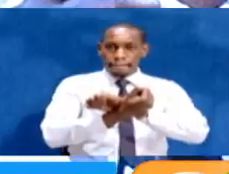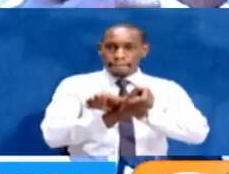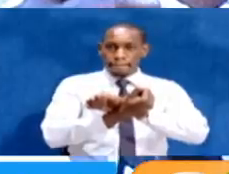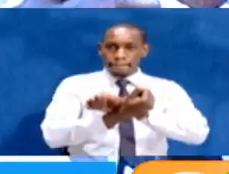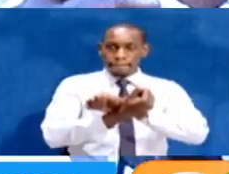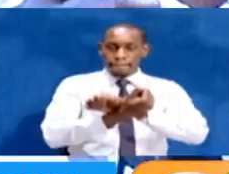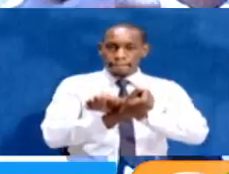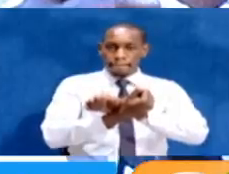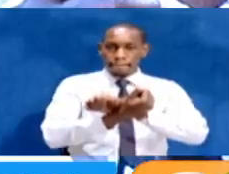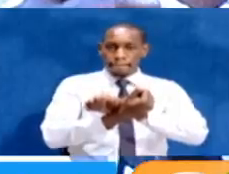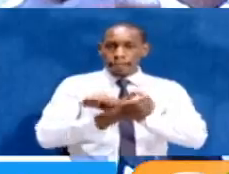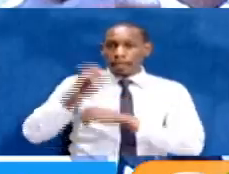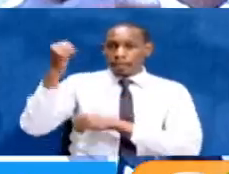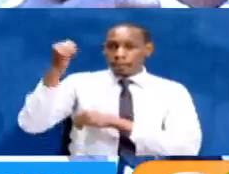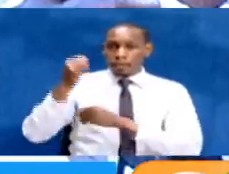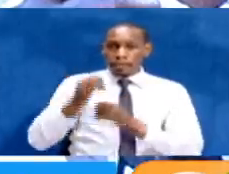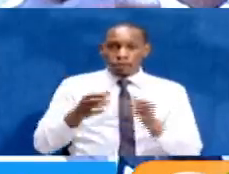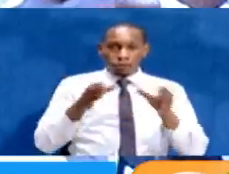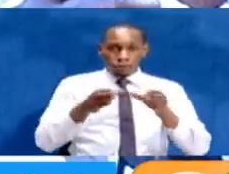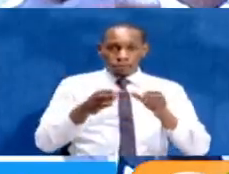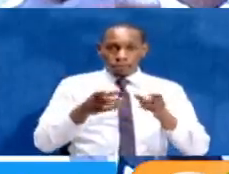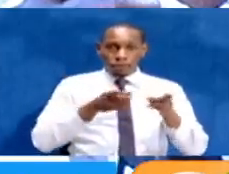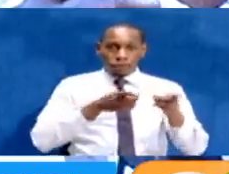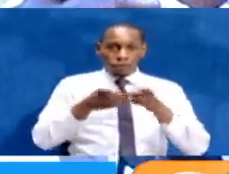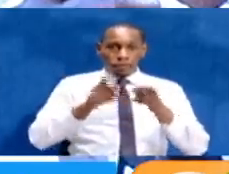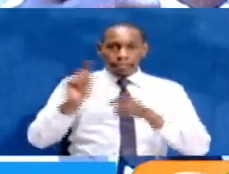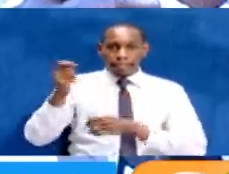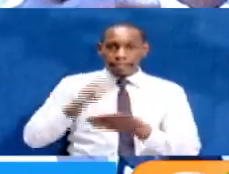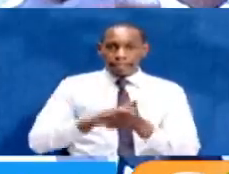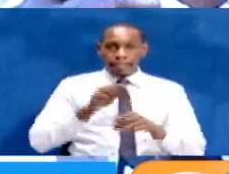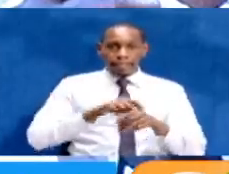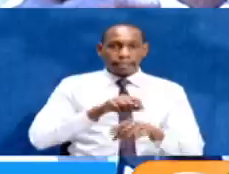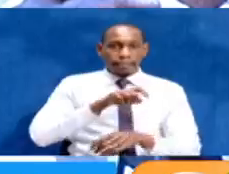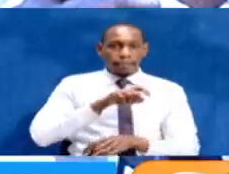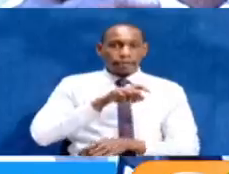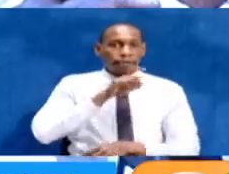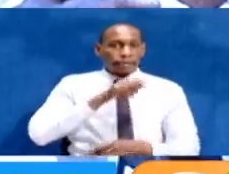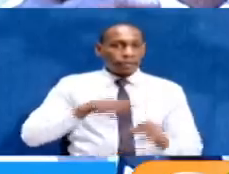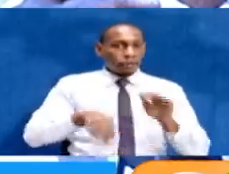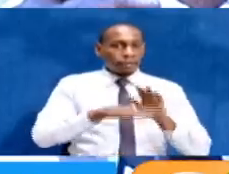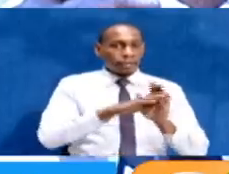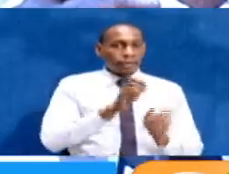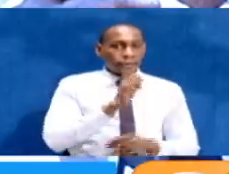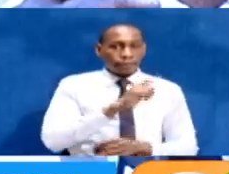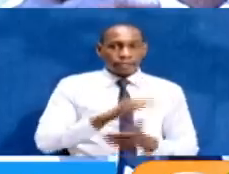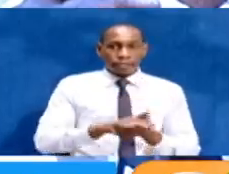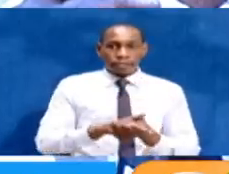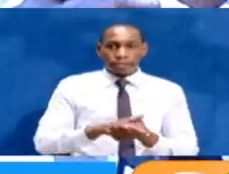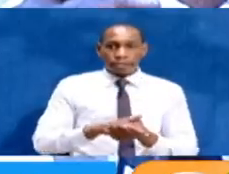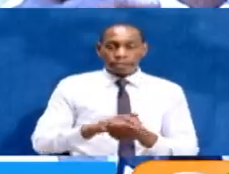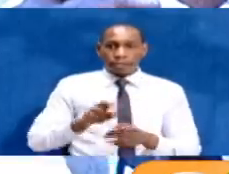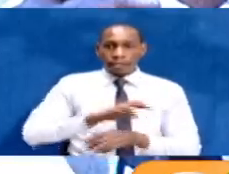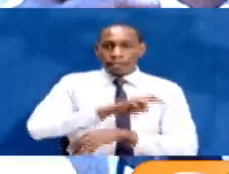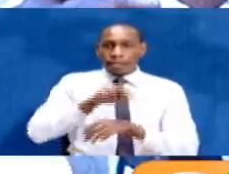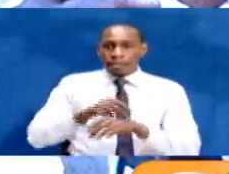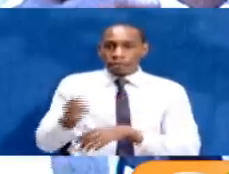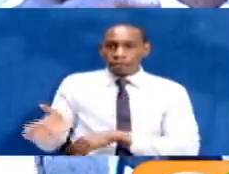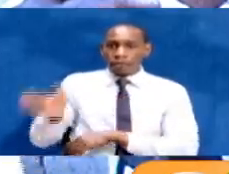political parties in power, when KANU was removed by the National Rainbow